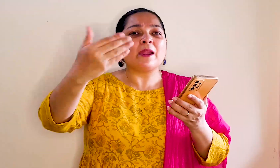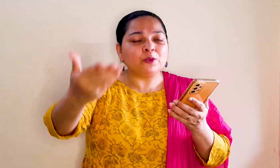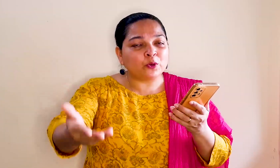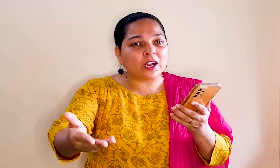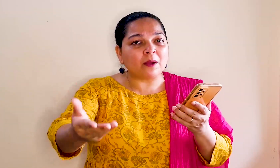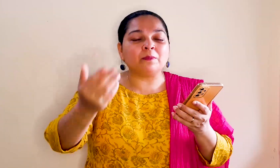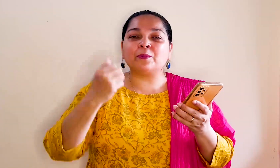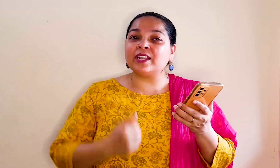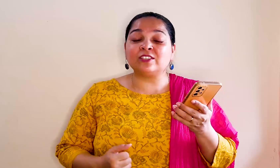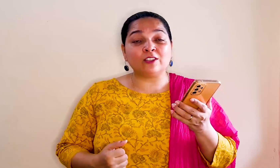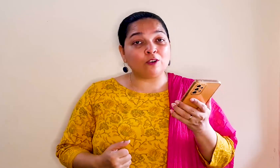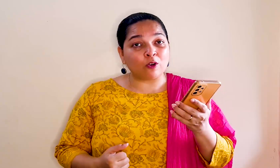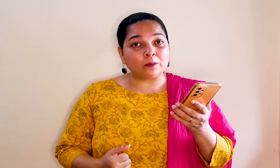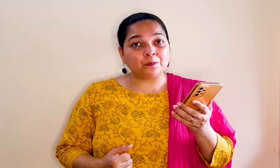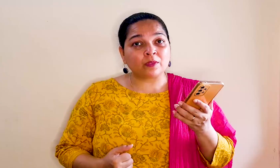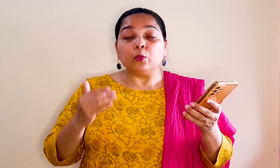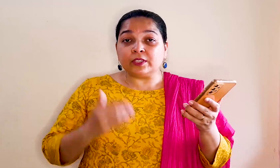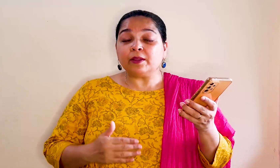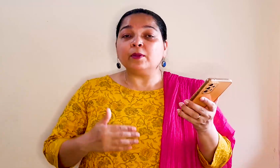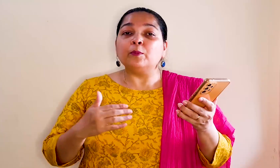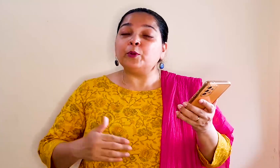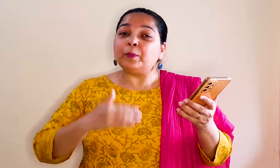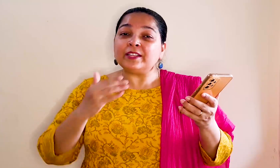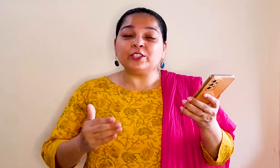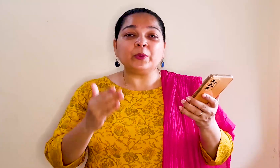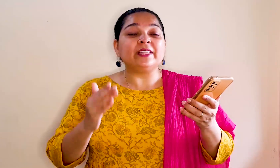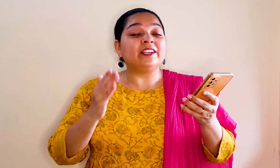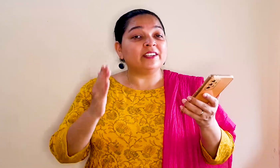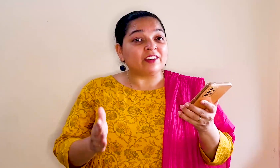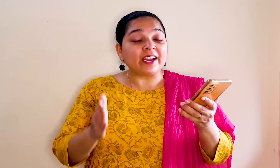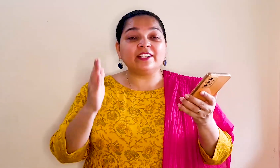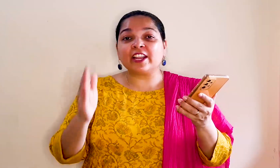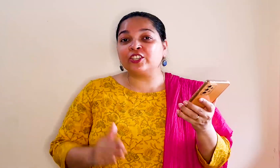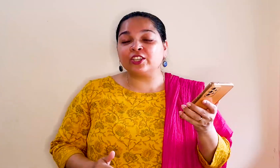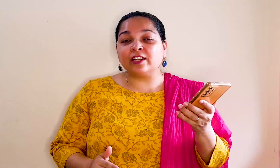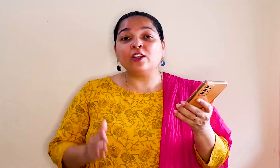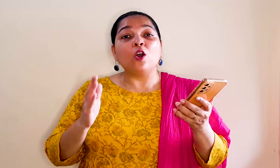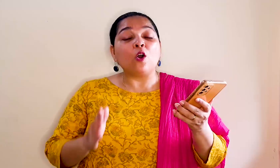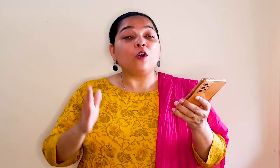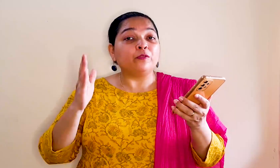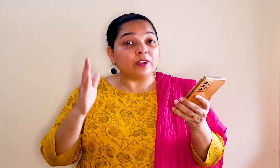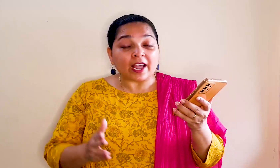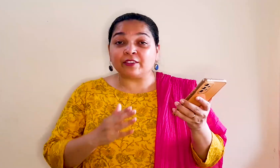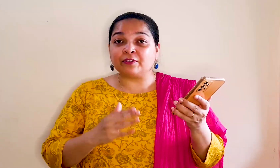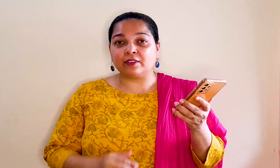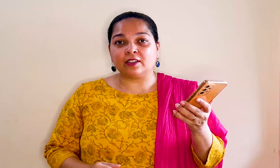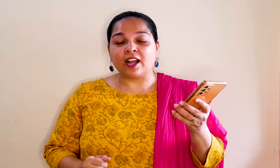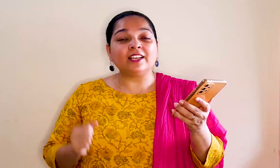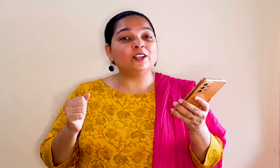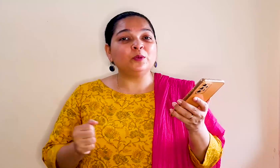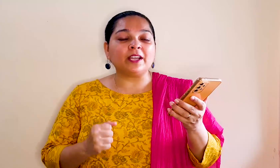for the time to come, praise the Lord. Wisdom propels you in the right direction of